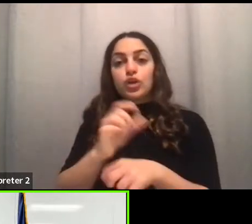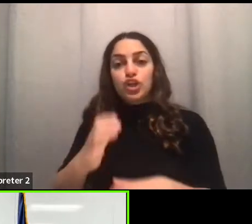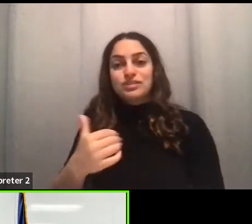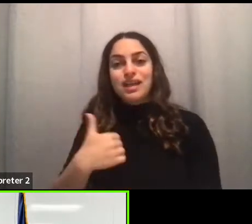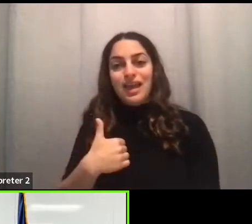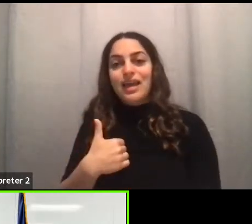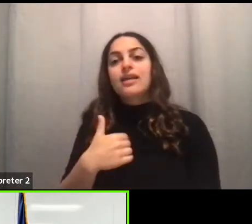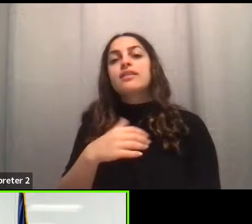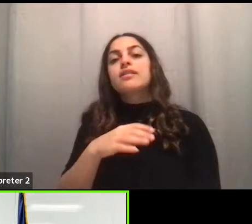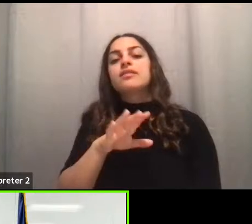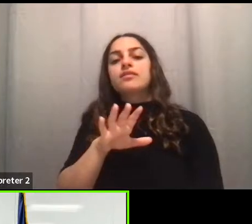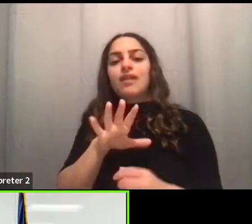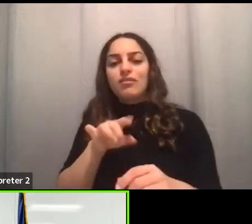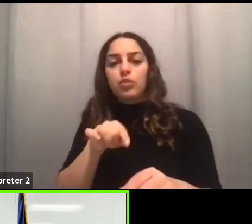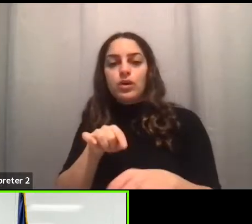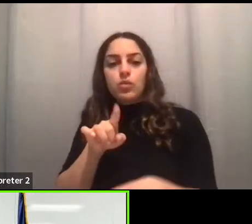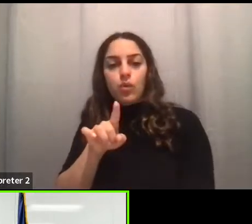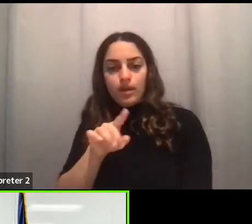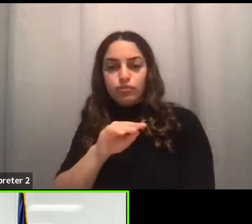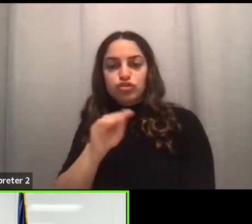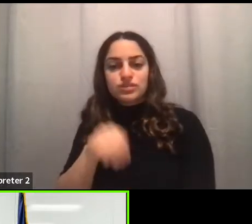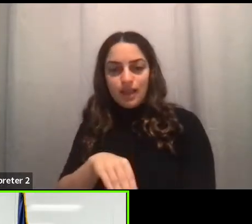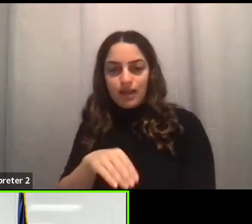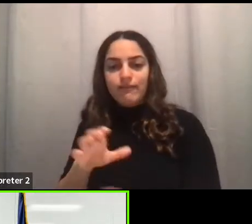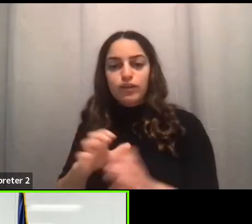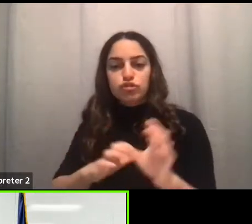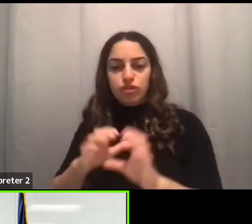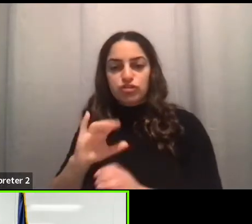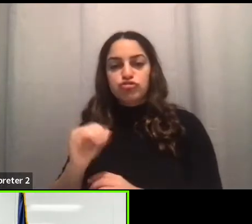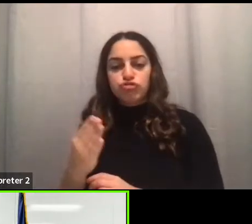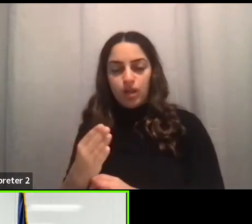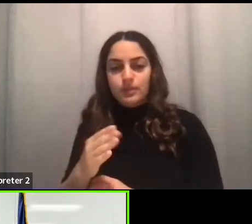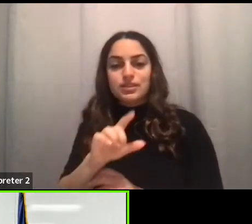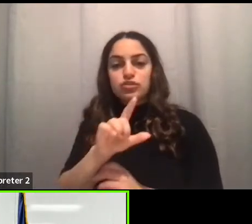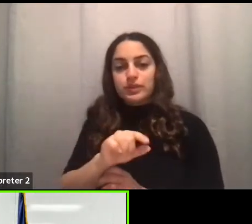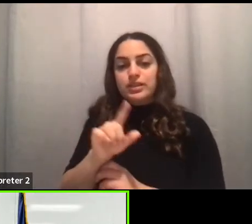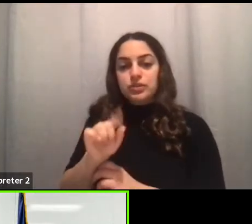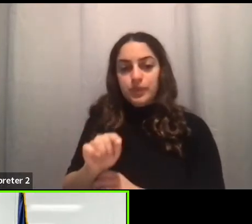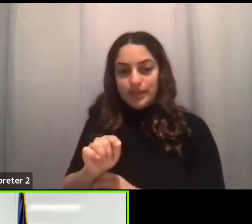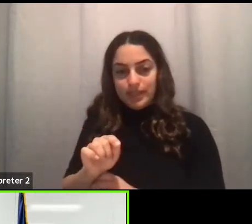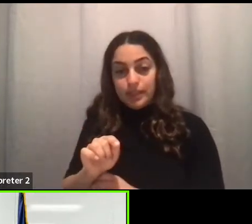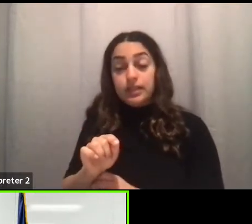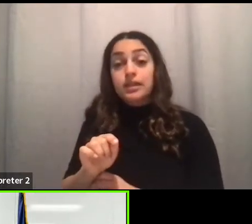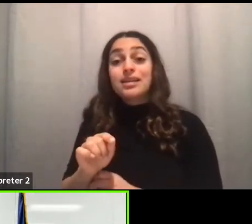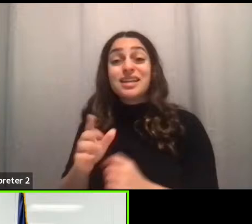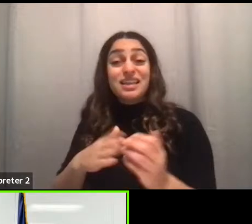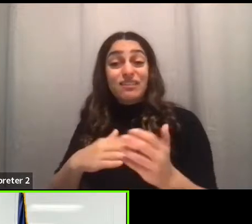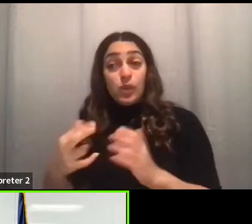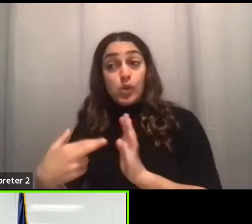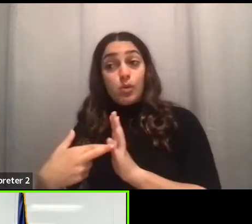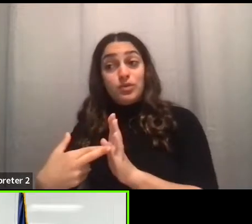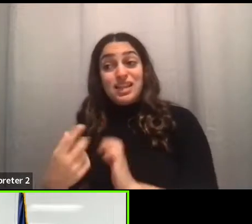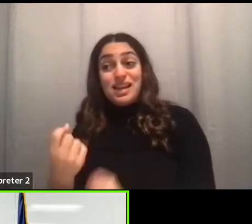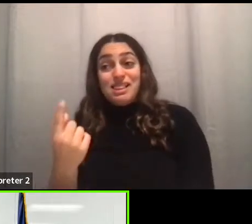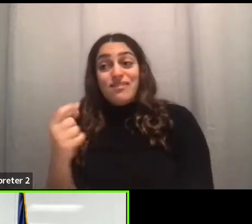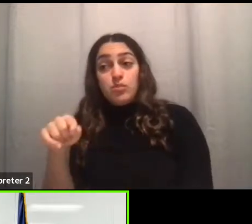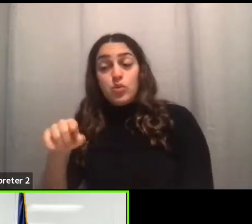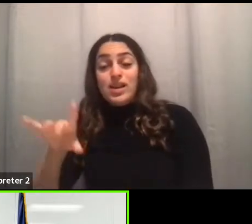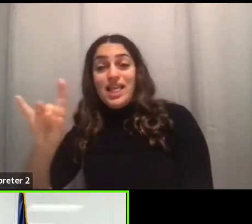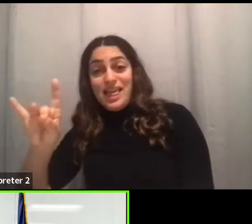construction jobs in 2020 despite representing 11.8 percent of employees